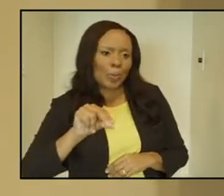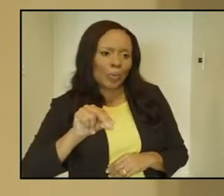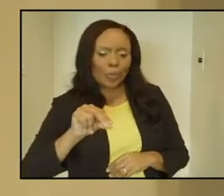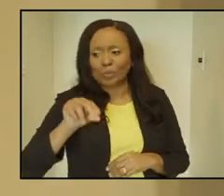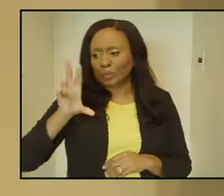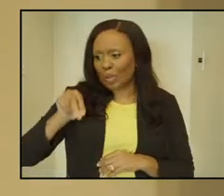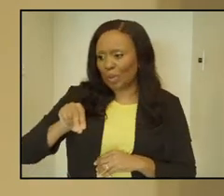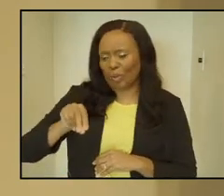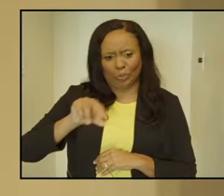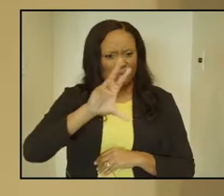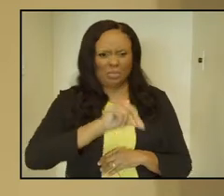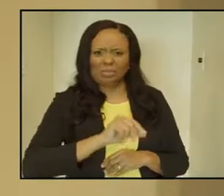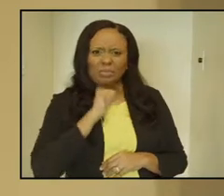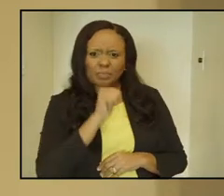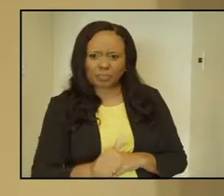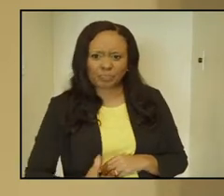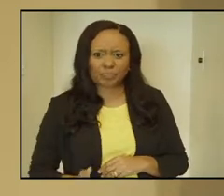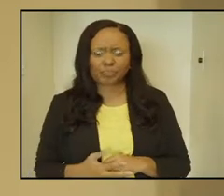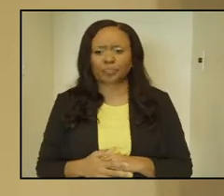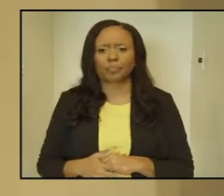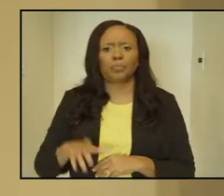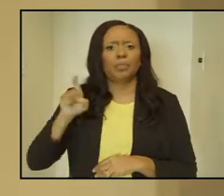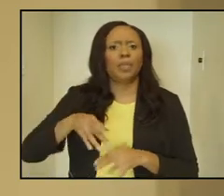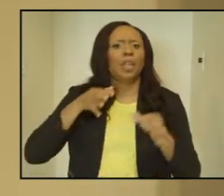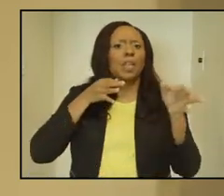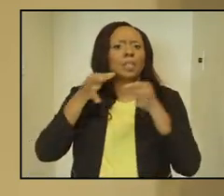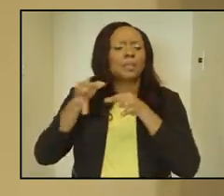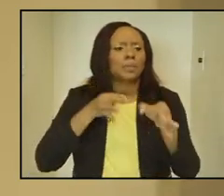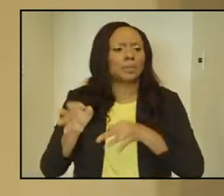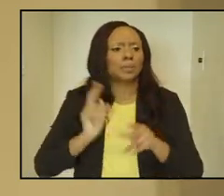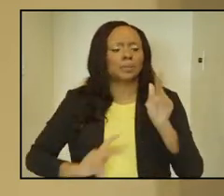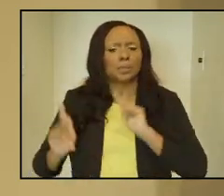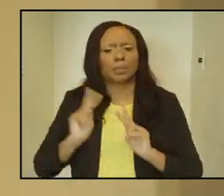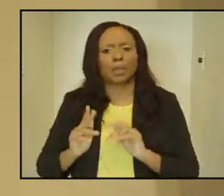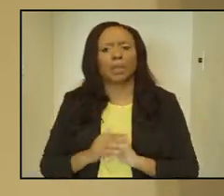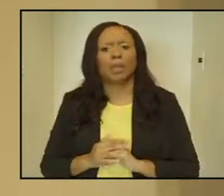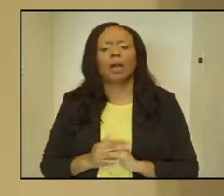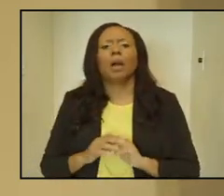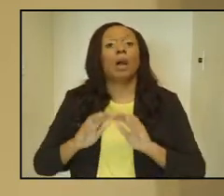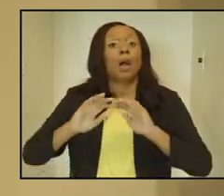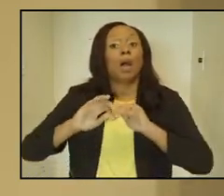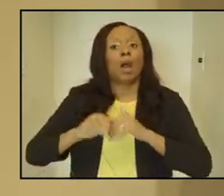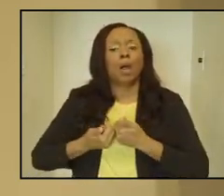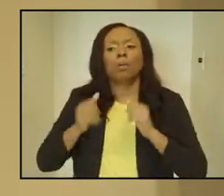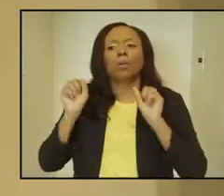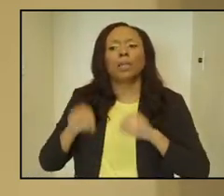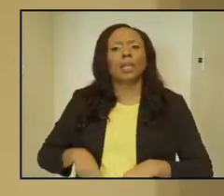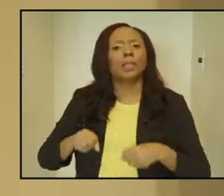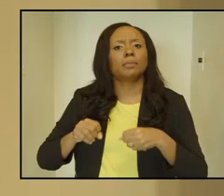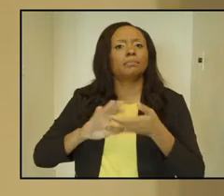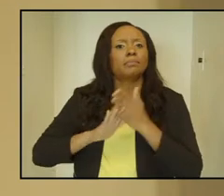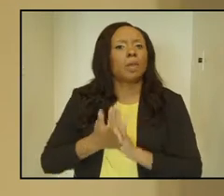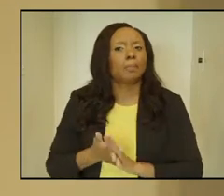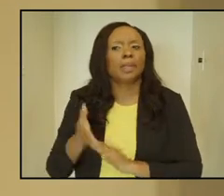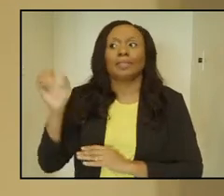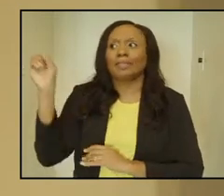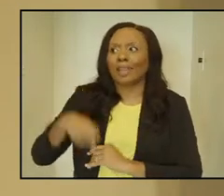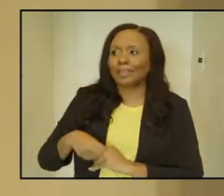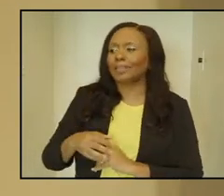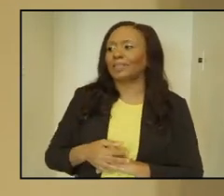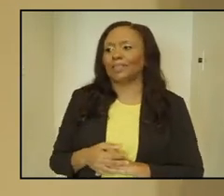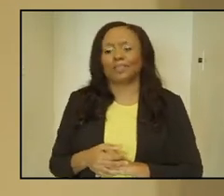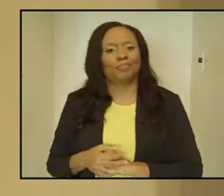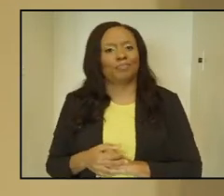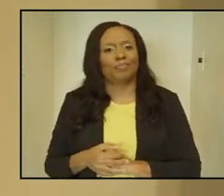planning department without explaining to people, how can I reach yes? How can I have conditional approval?